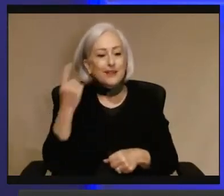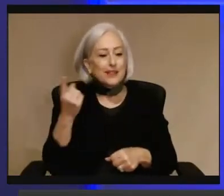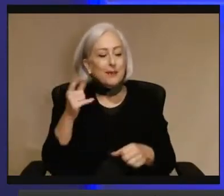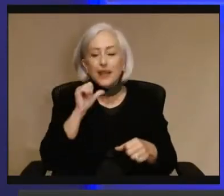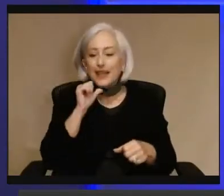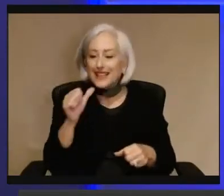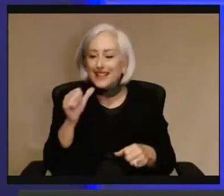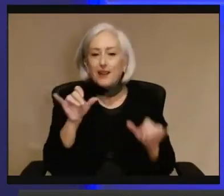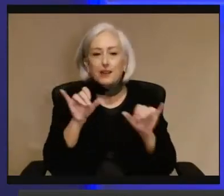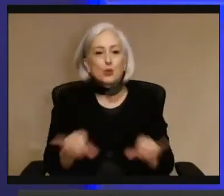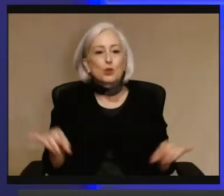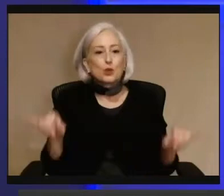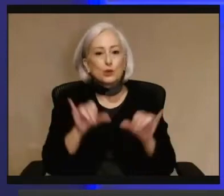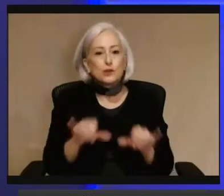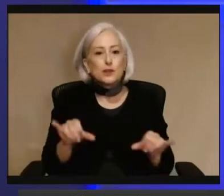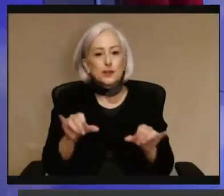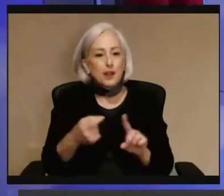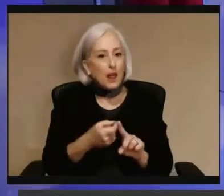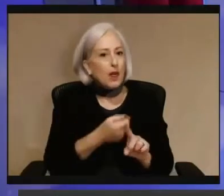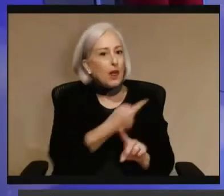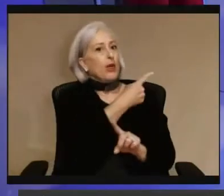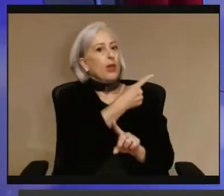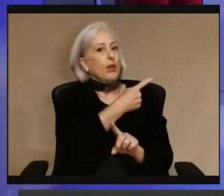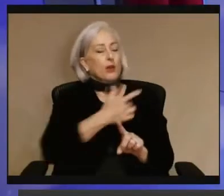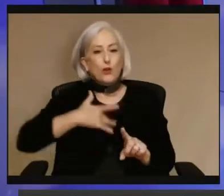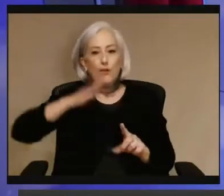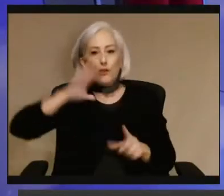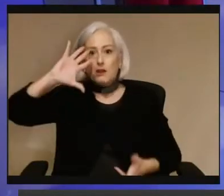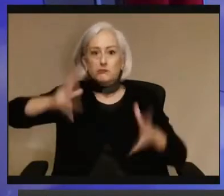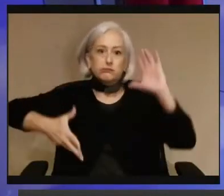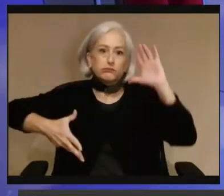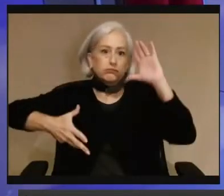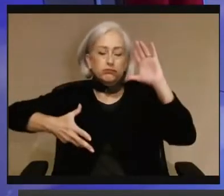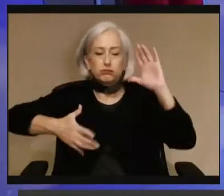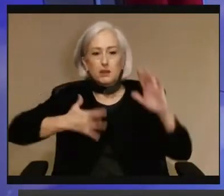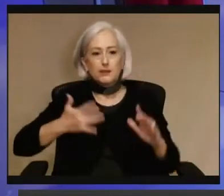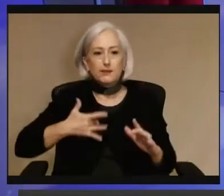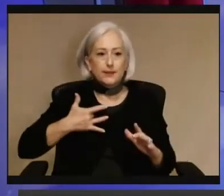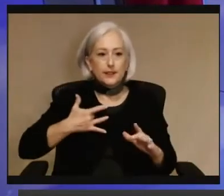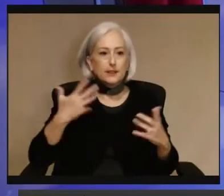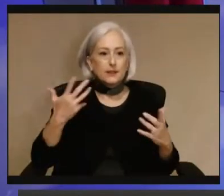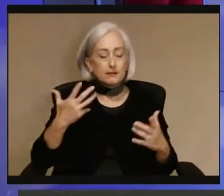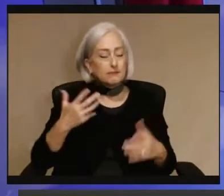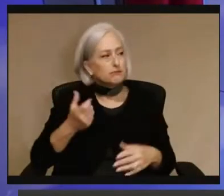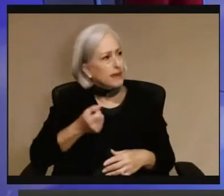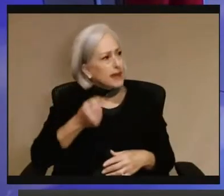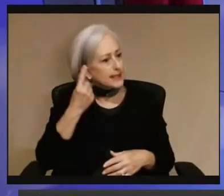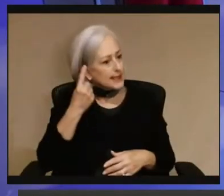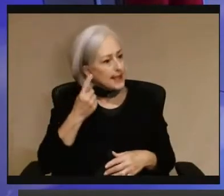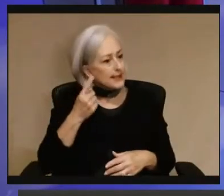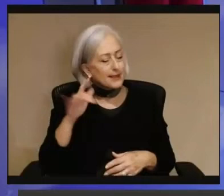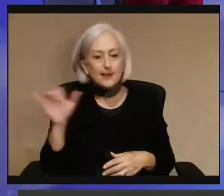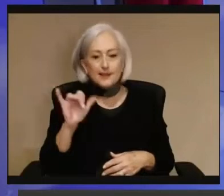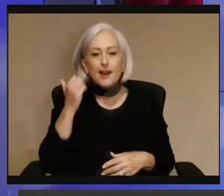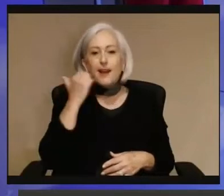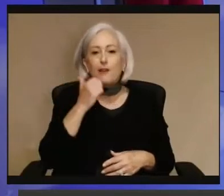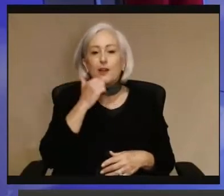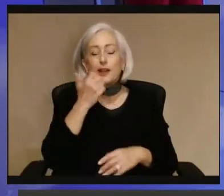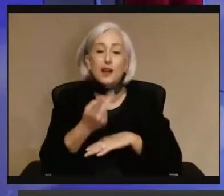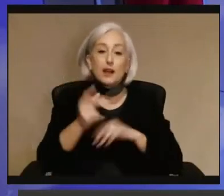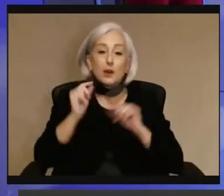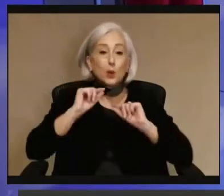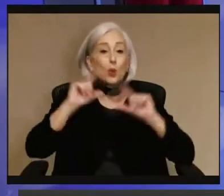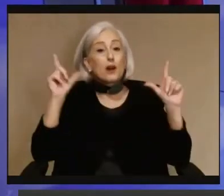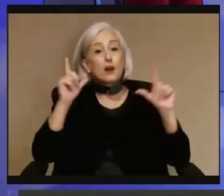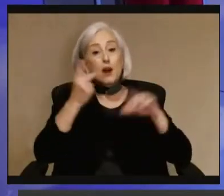it's going to throw us off. Makes sense. And that's just like one thing you can do. It's like making your bed. Just get up and just be active in some way or